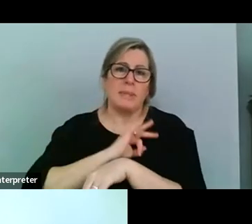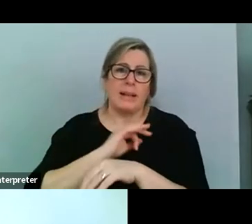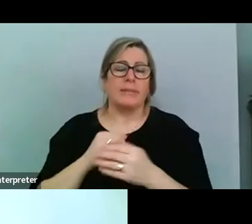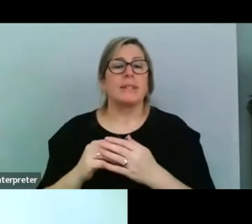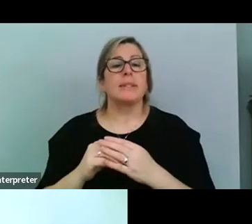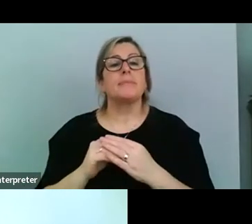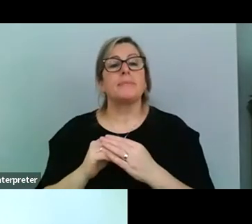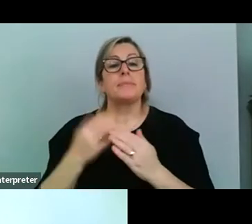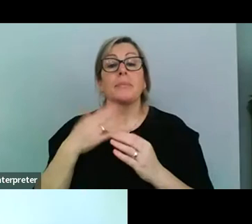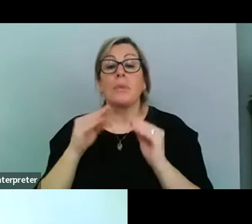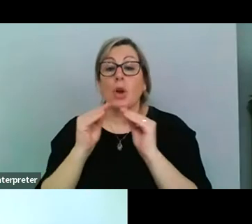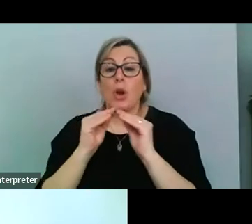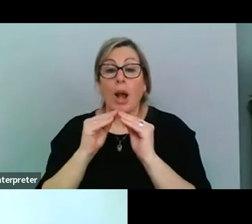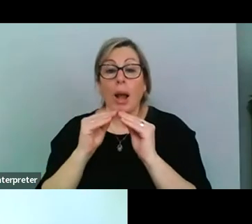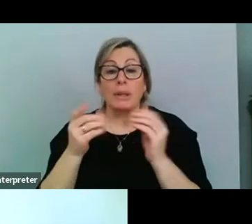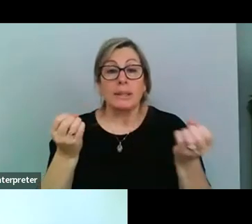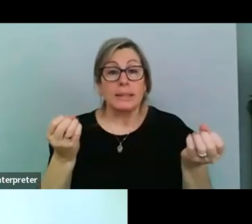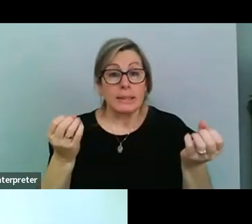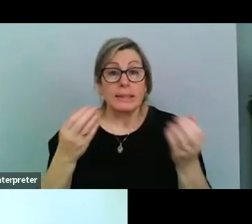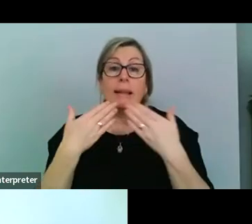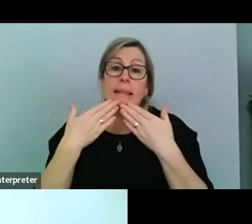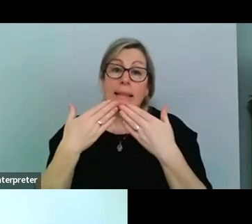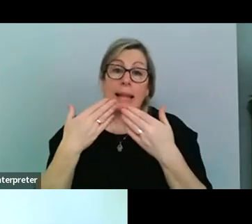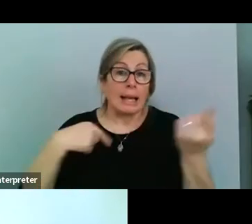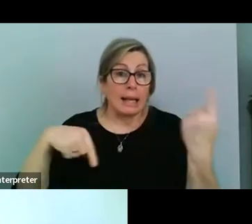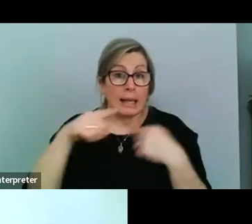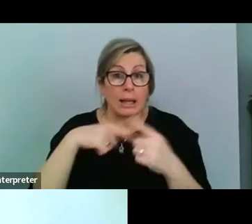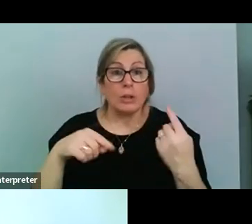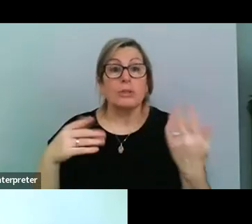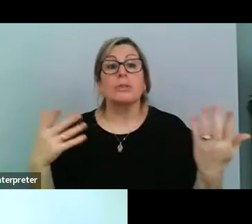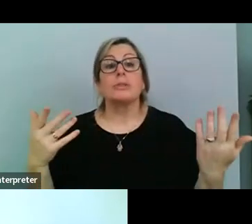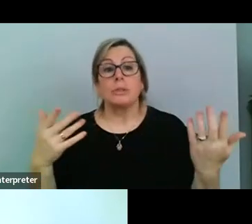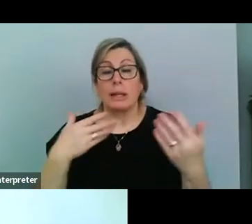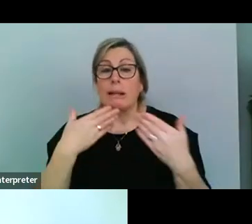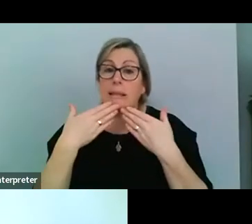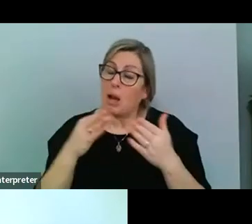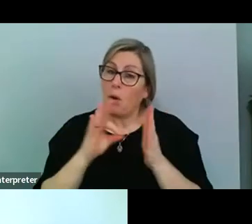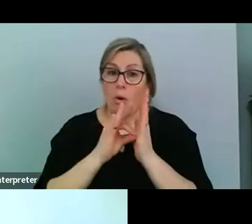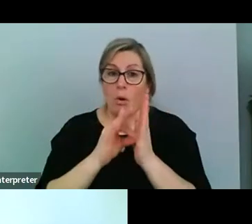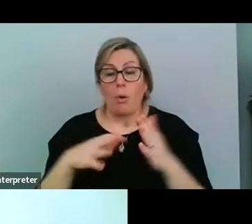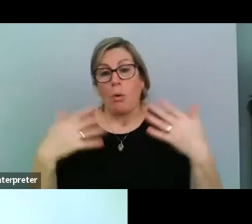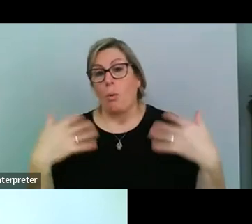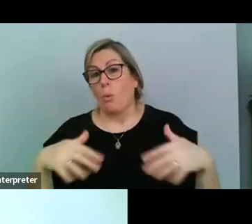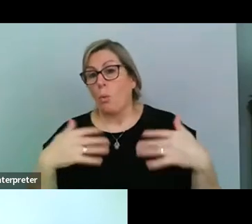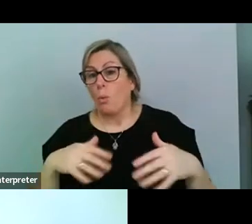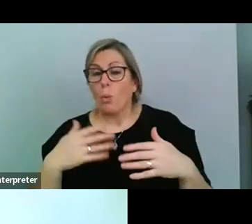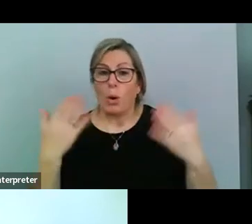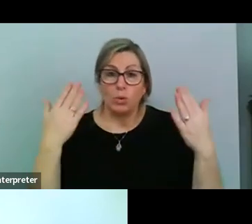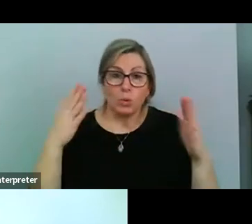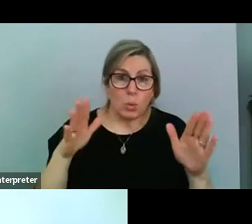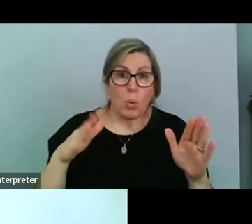And just some comments coming in from people thanking the guide for pointing out the issues.